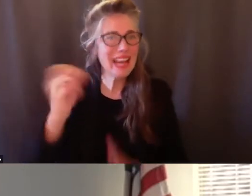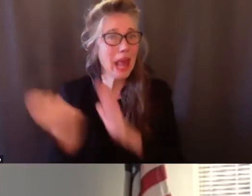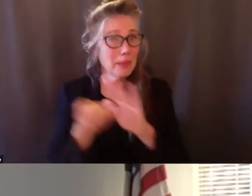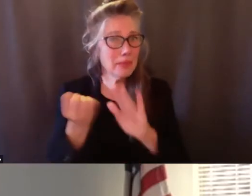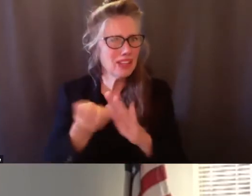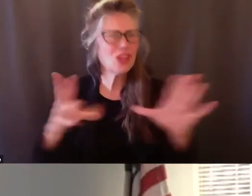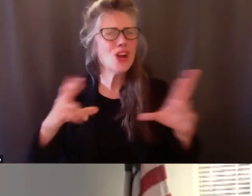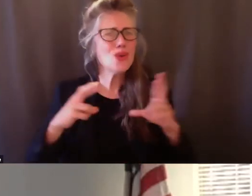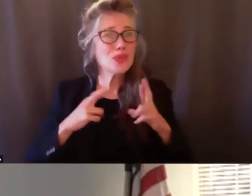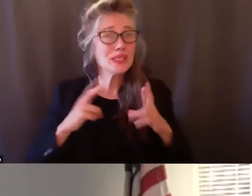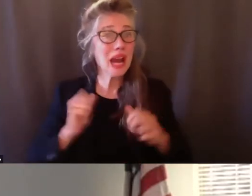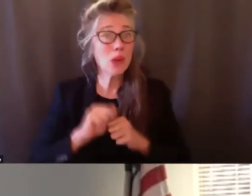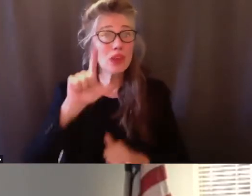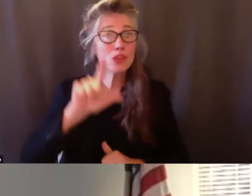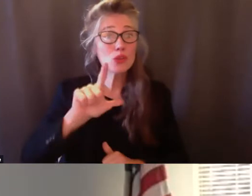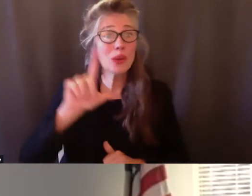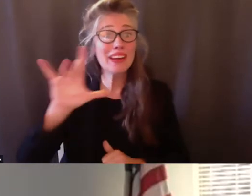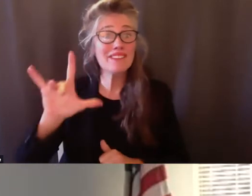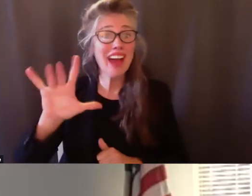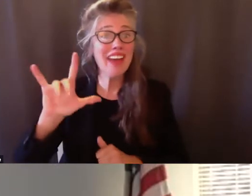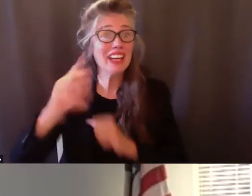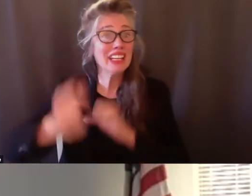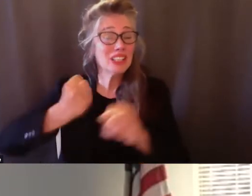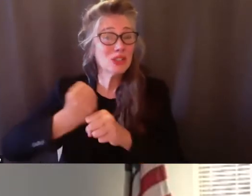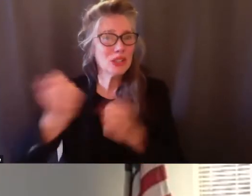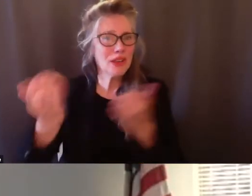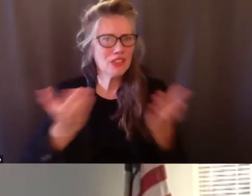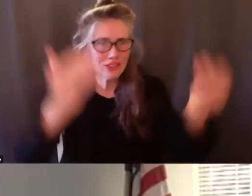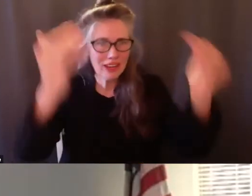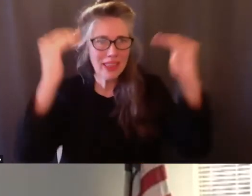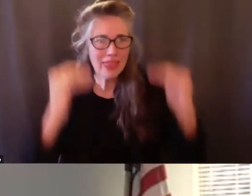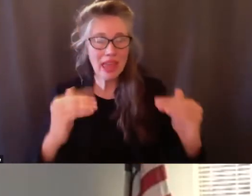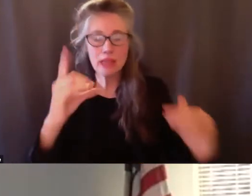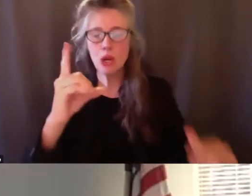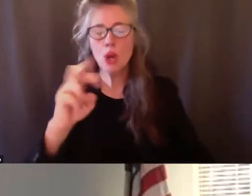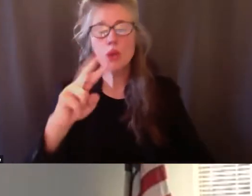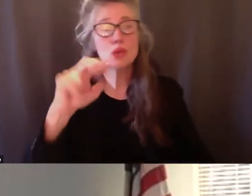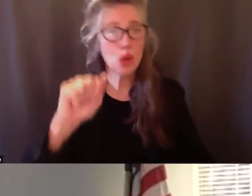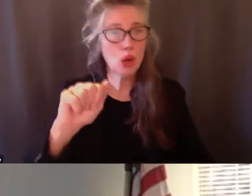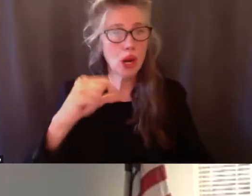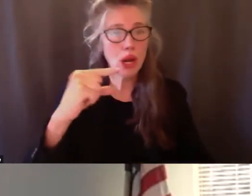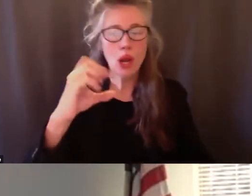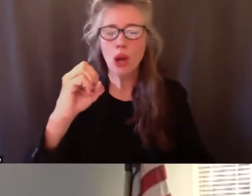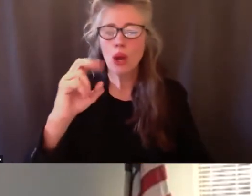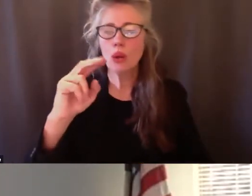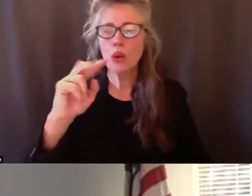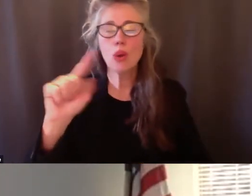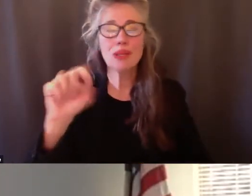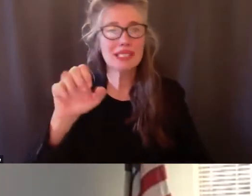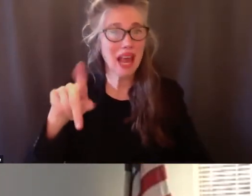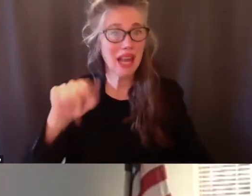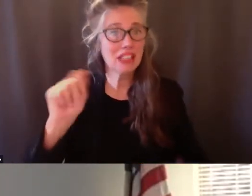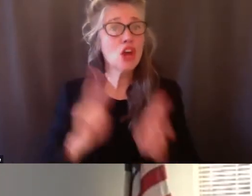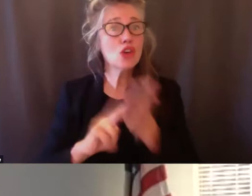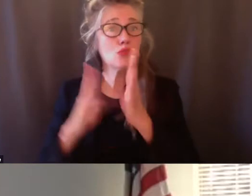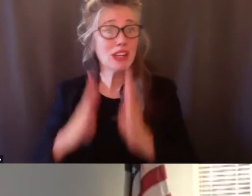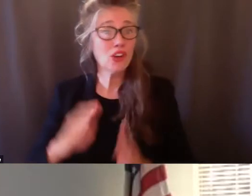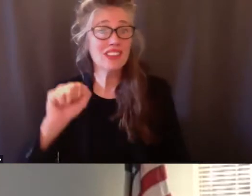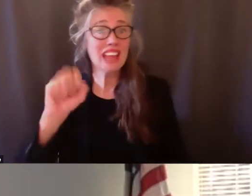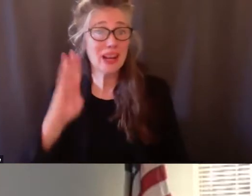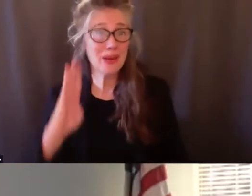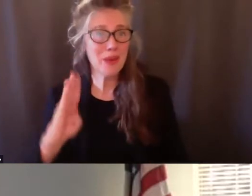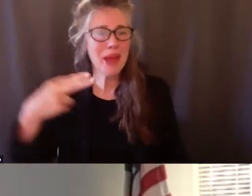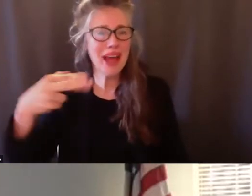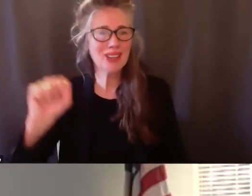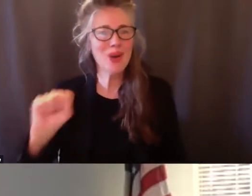service. Going on, we have Dora Gonzalez, and she is the registrar for Santa Barbara High School with